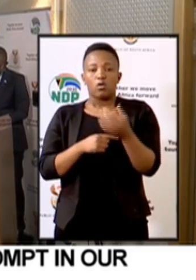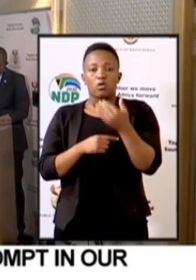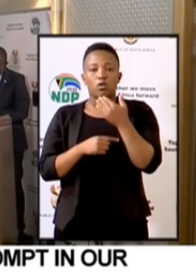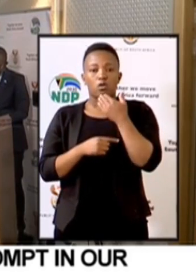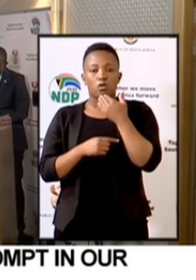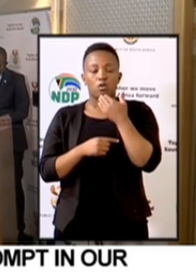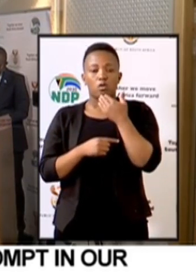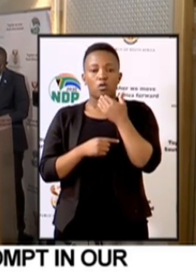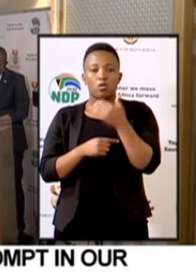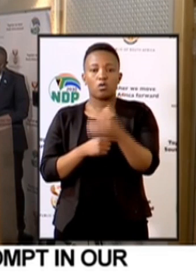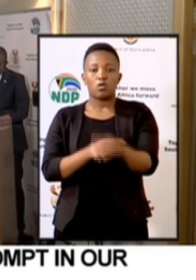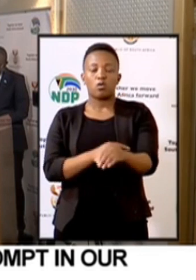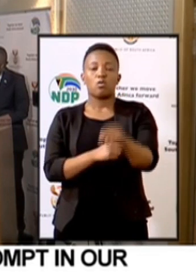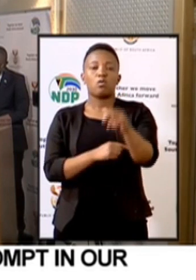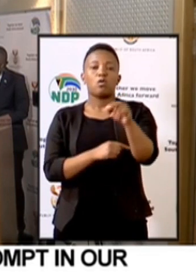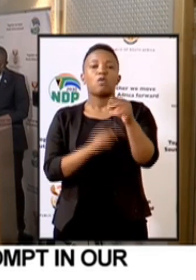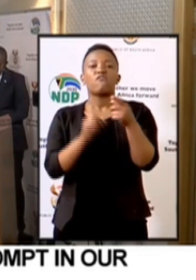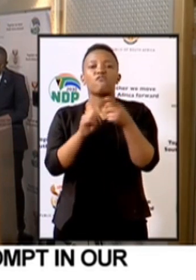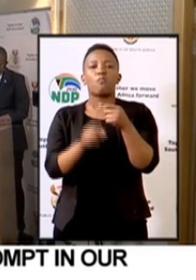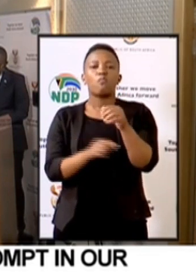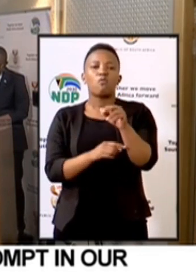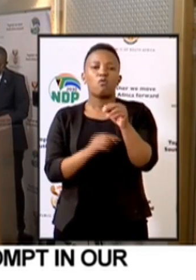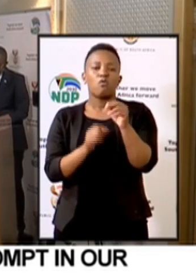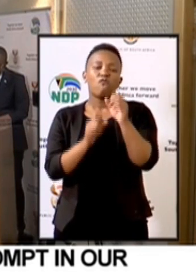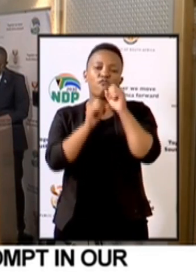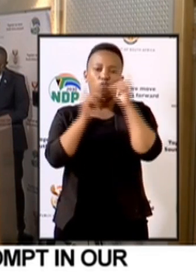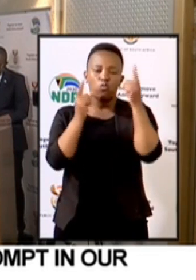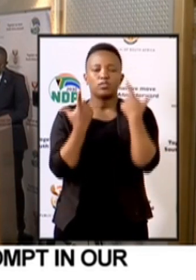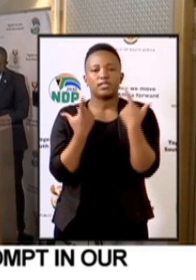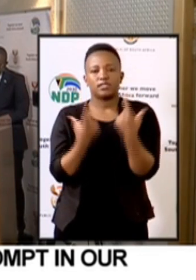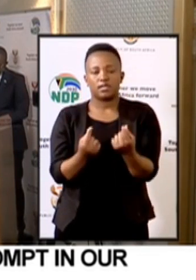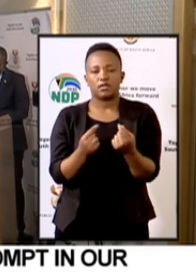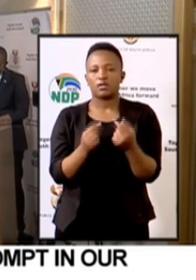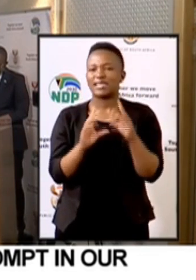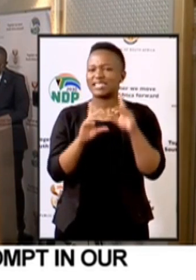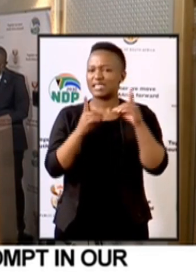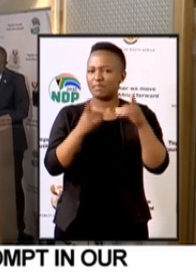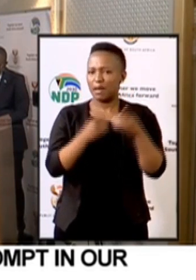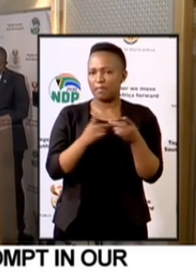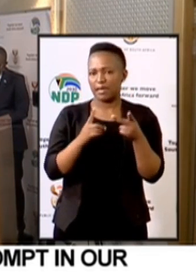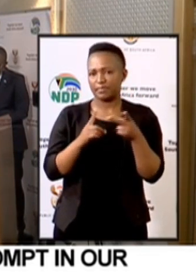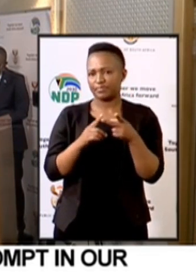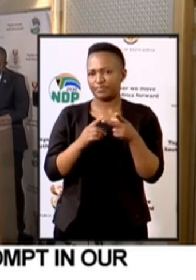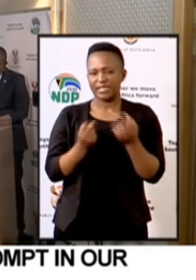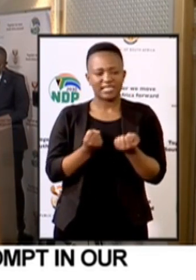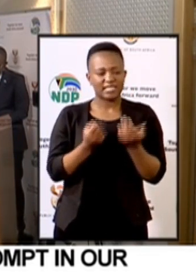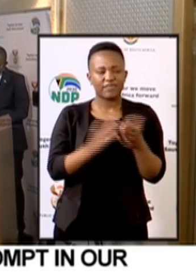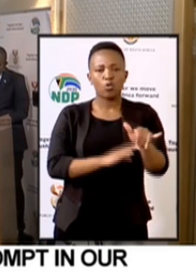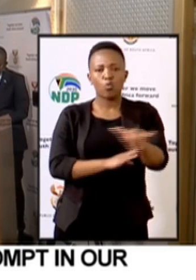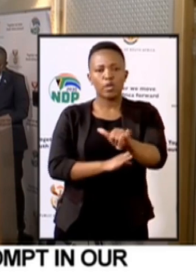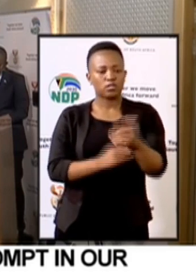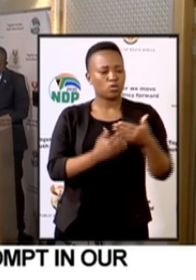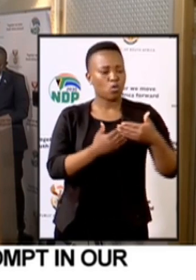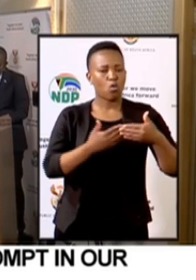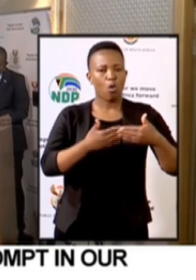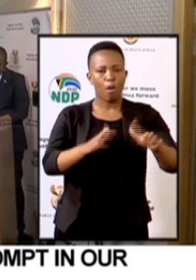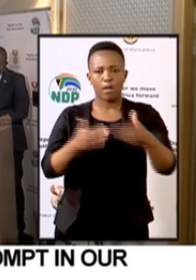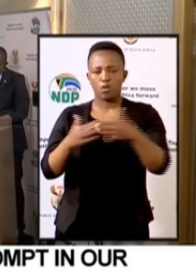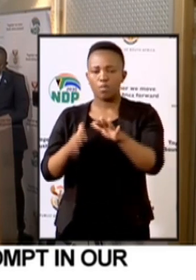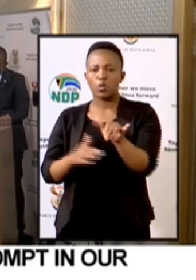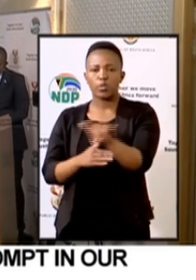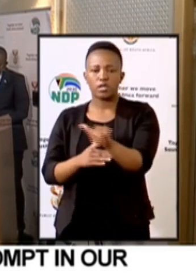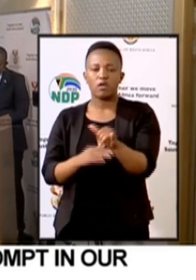Silusa Ponyanda from Vukuzenzele. The question is, which departments and services will still not be open under level